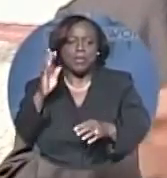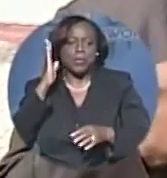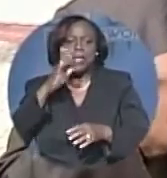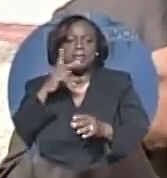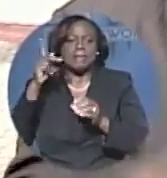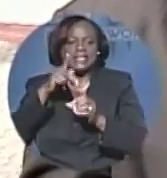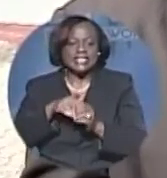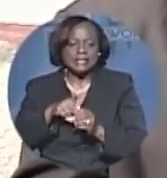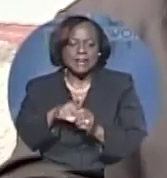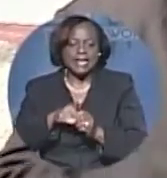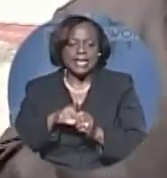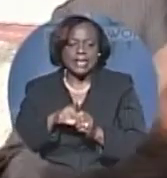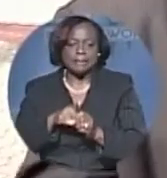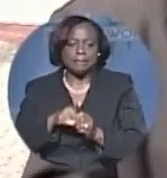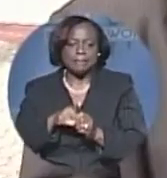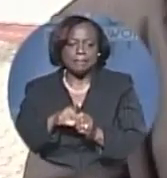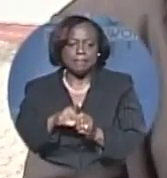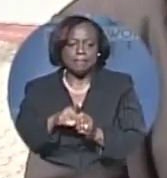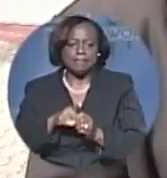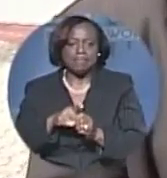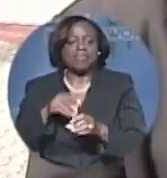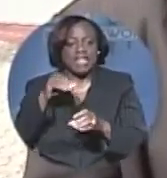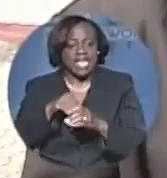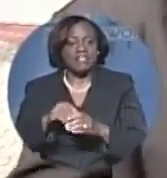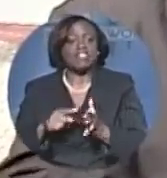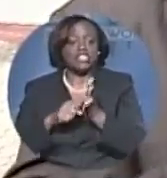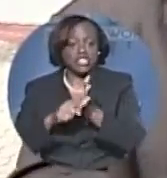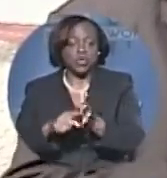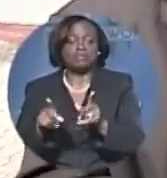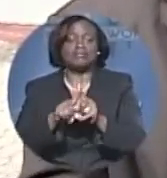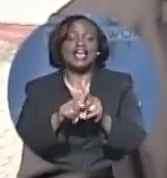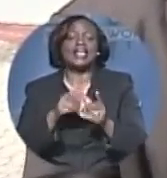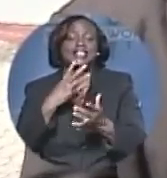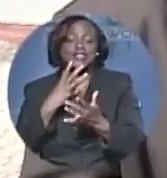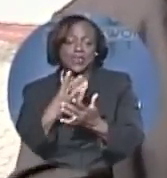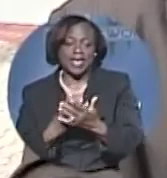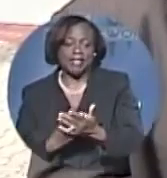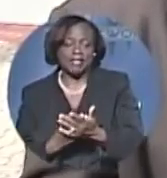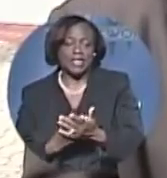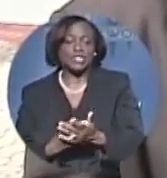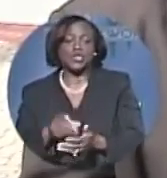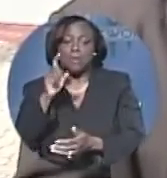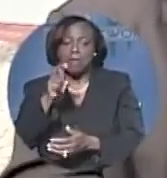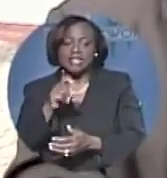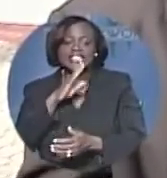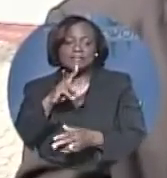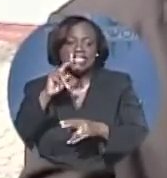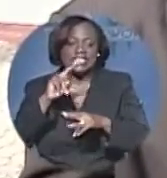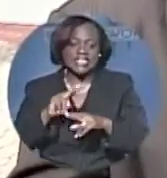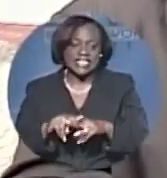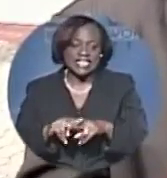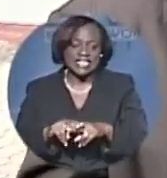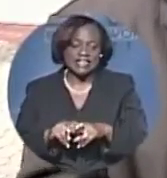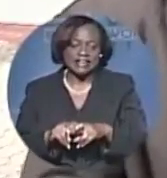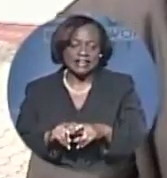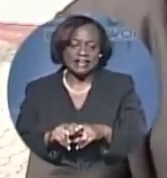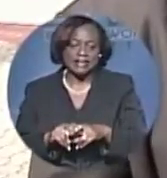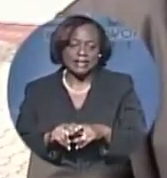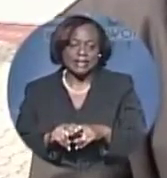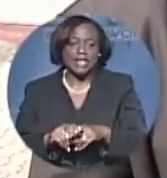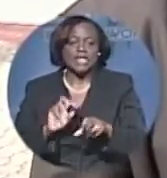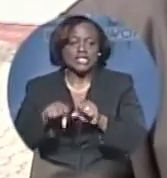people who are spectators will be participants in the show as well, and so they have to be seated in time to be able to receive the items they need to receive to be